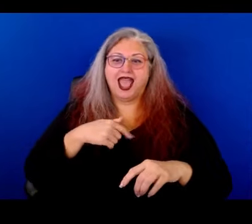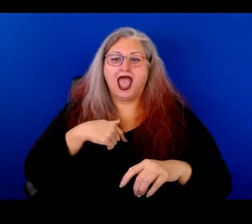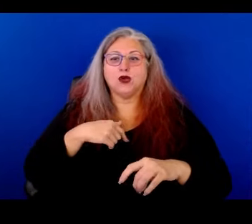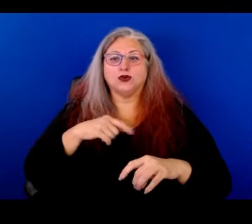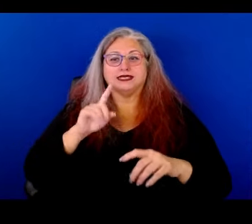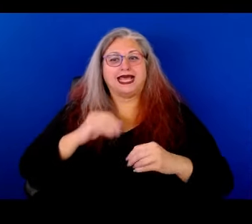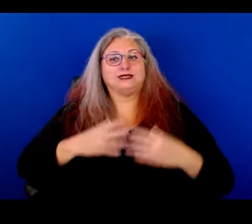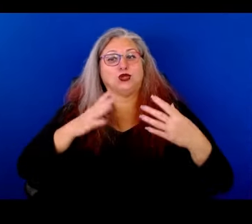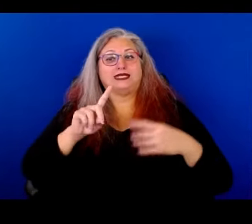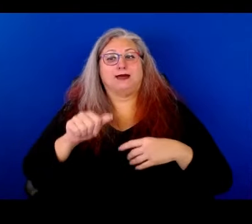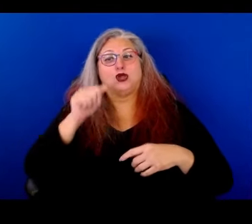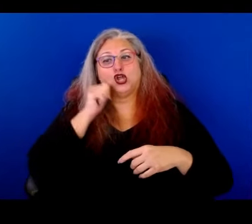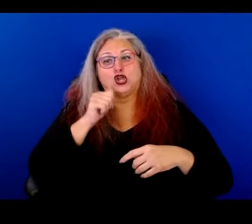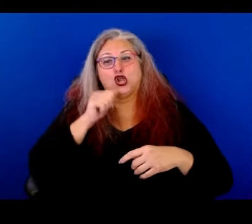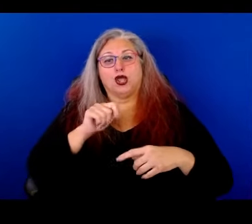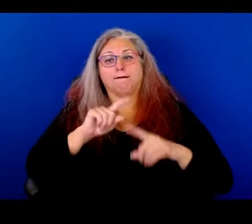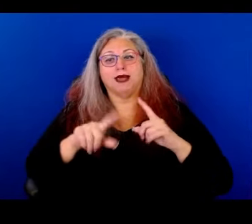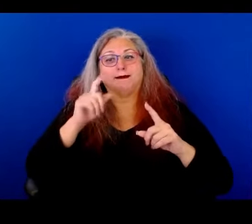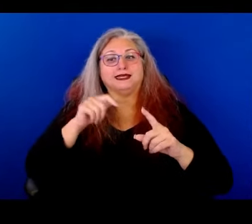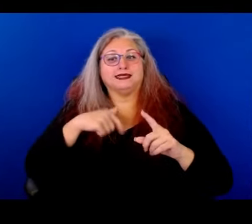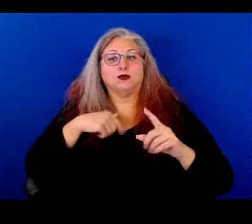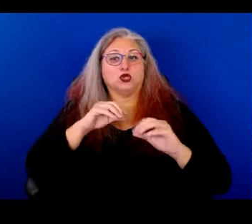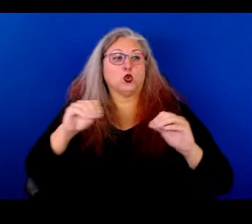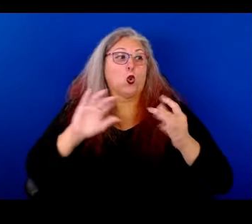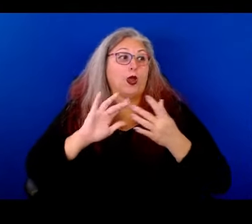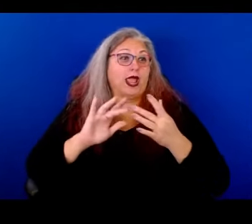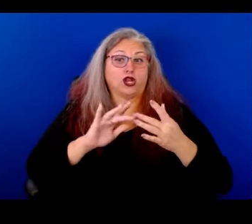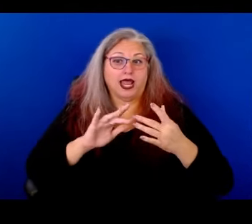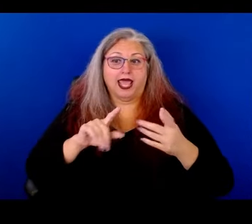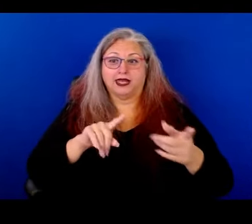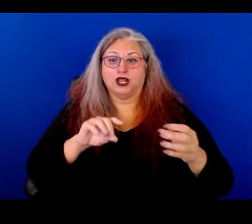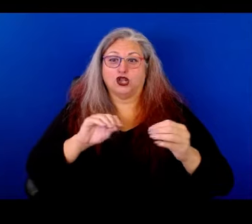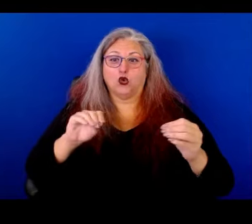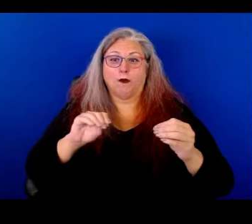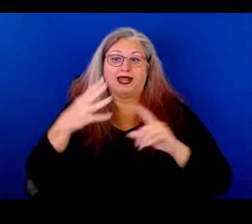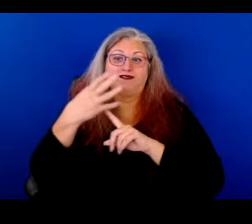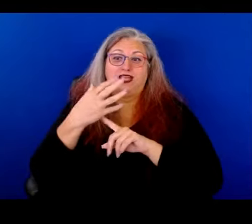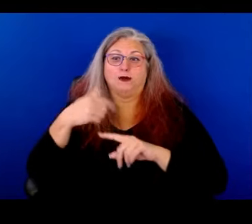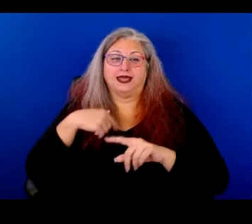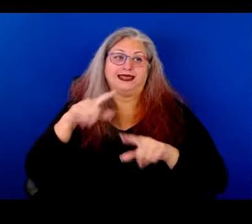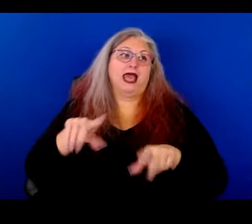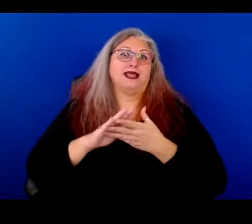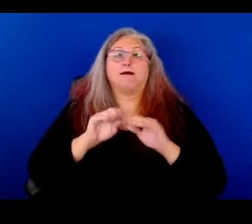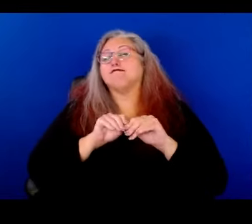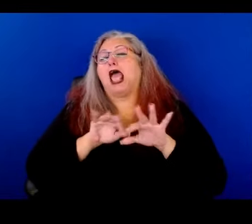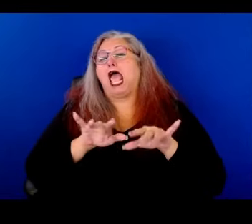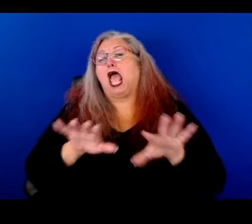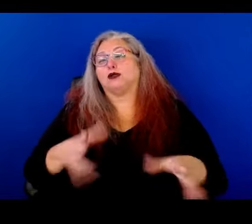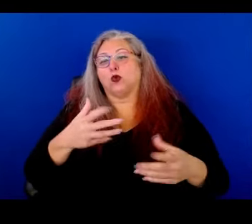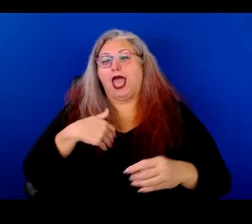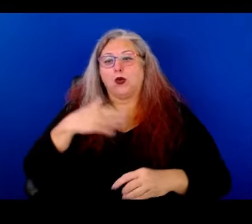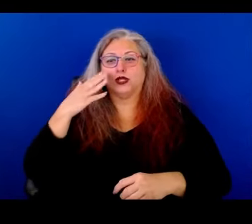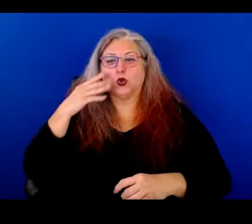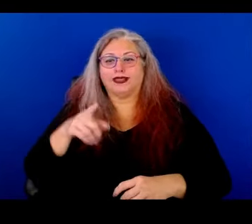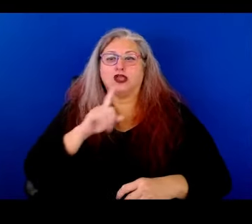was the inspirational disabled girl. But because there was no internet, no one ever made a video of me that went viral so that I would